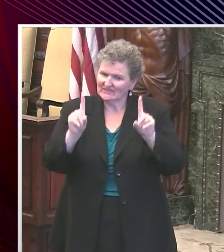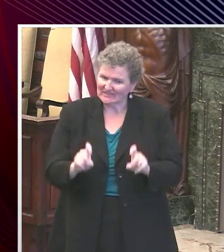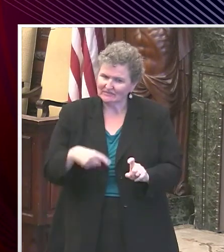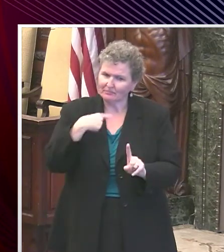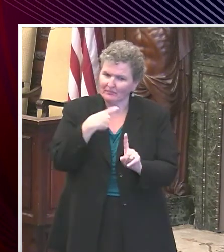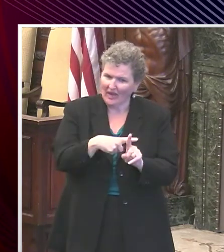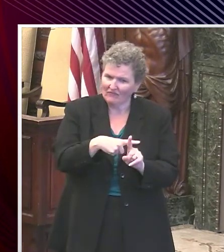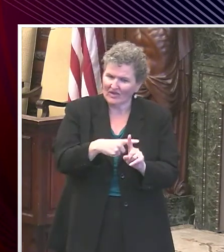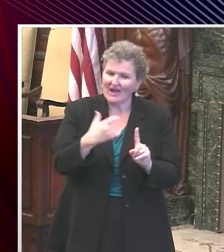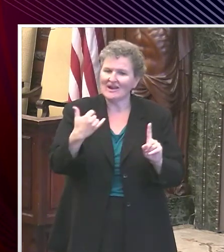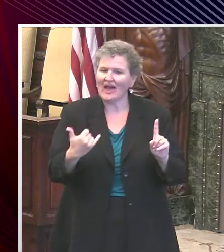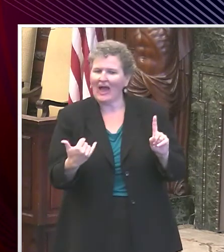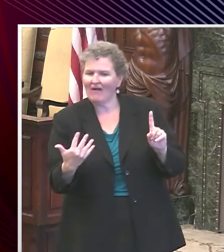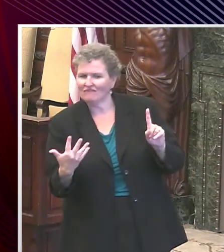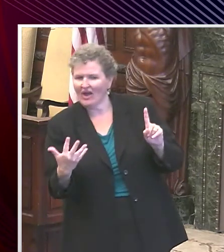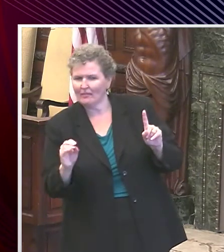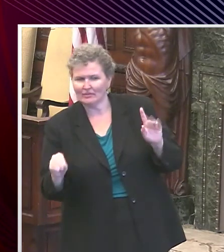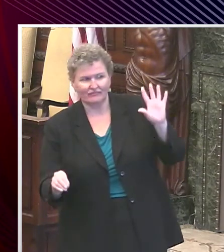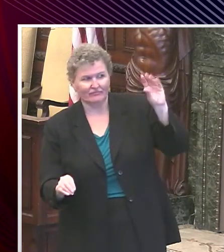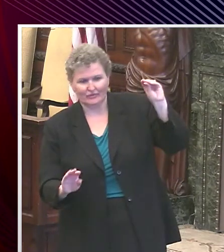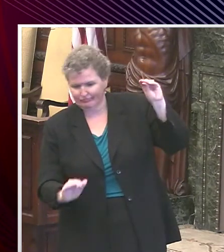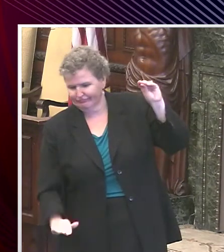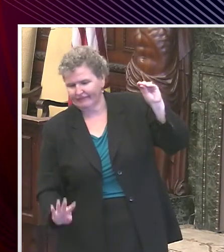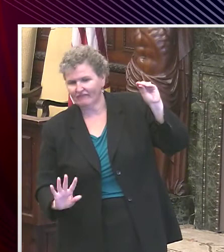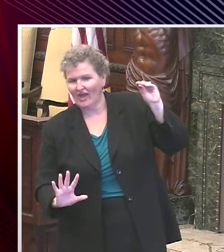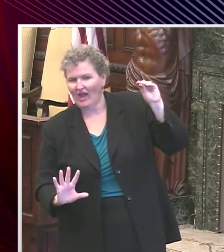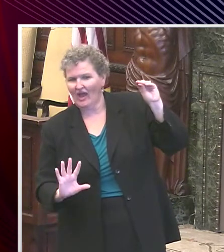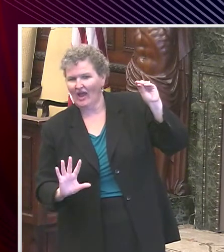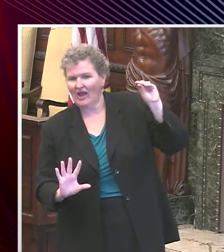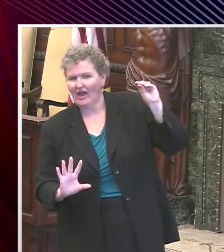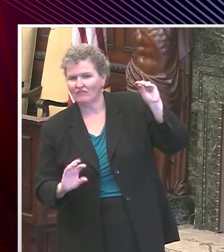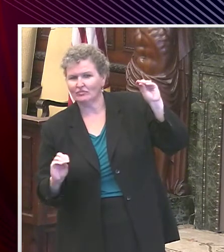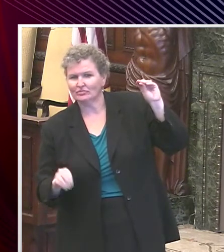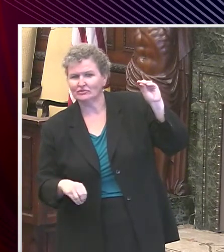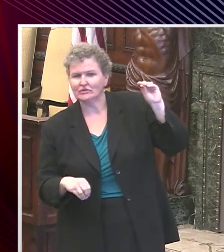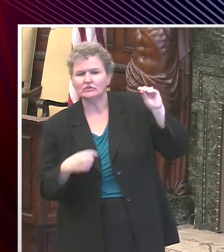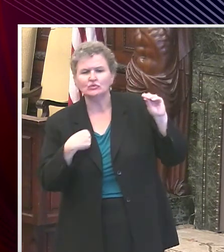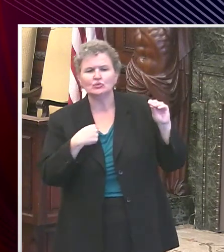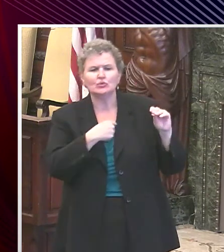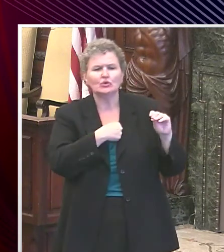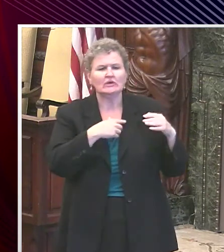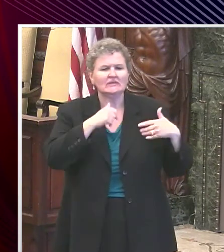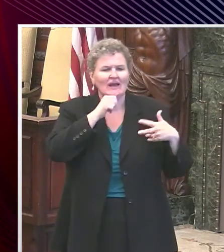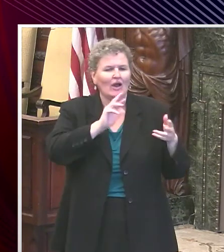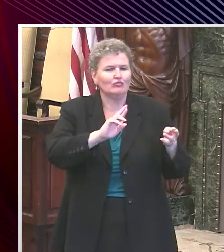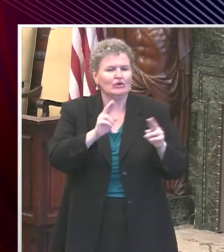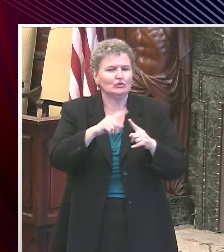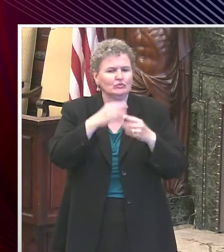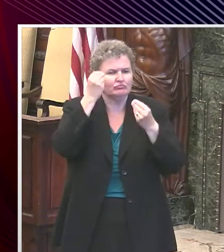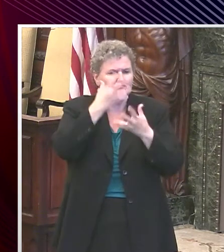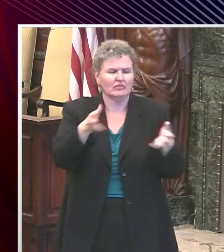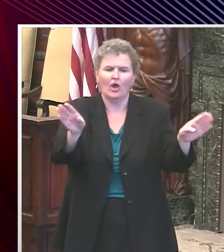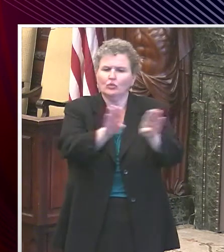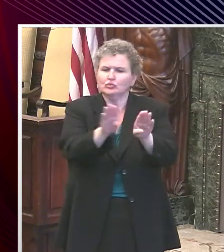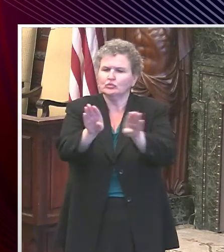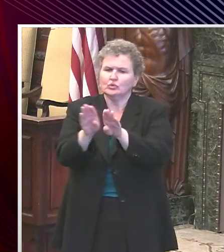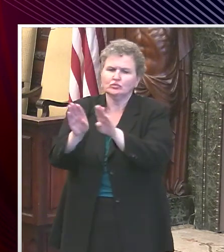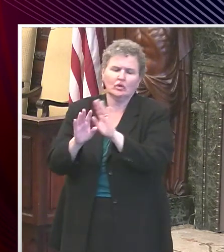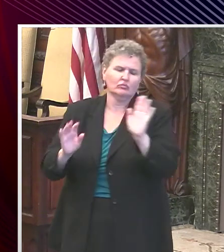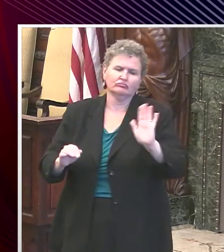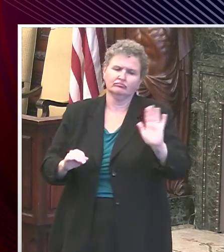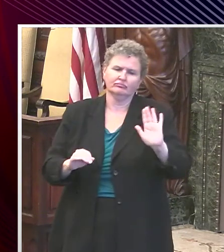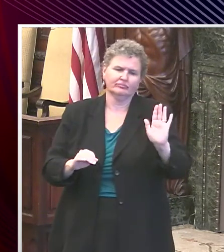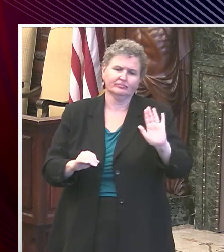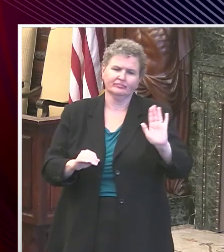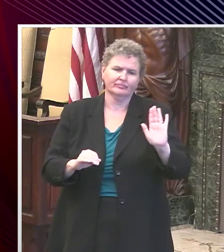it's 5%. So we're a good bit lower than that. So I don't think we're close to a point where we're going to shut the entire city down again. However, we